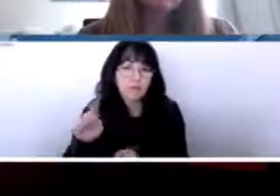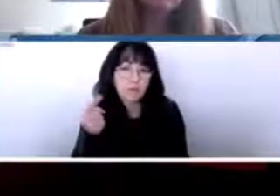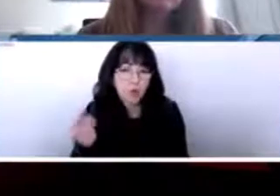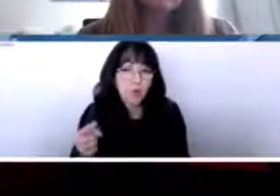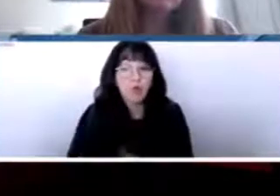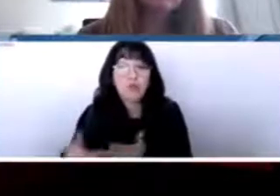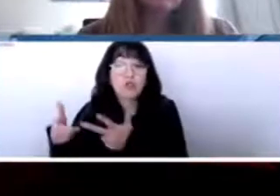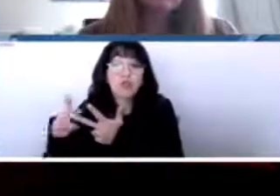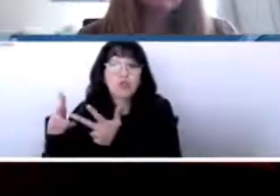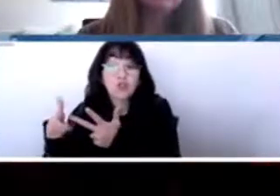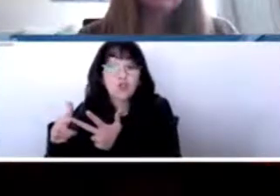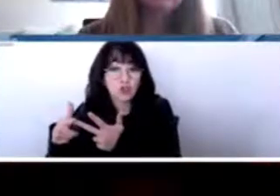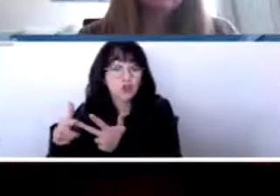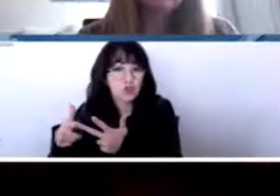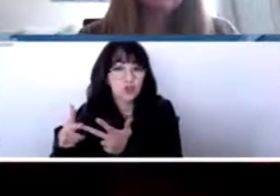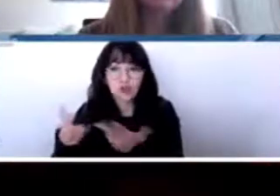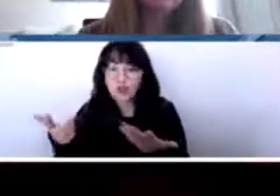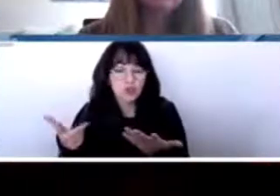To